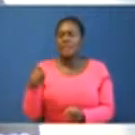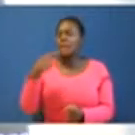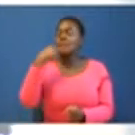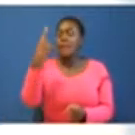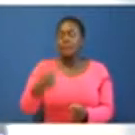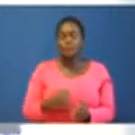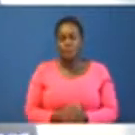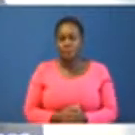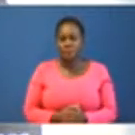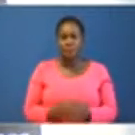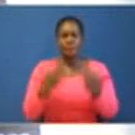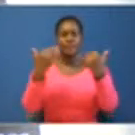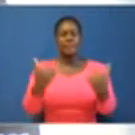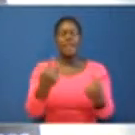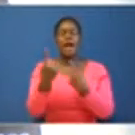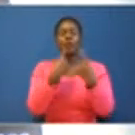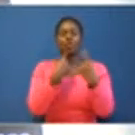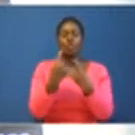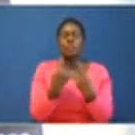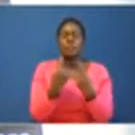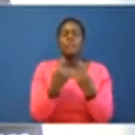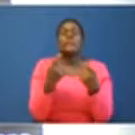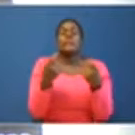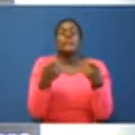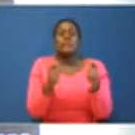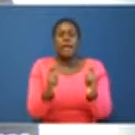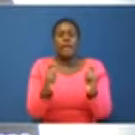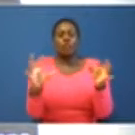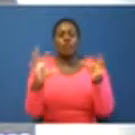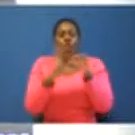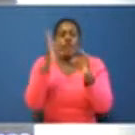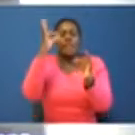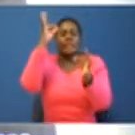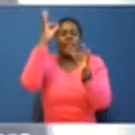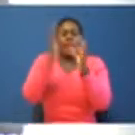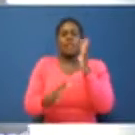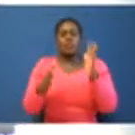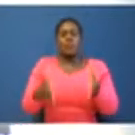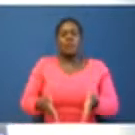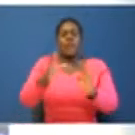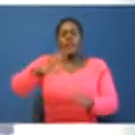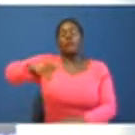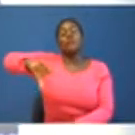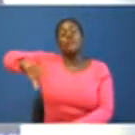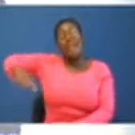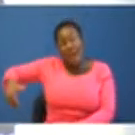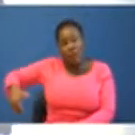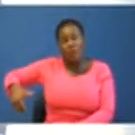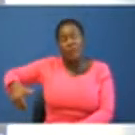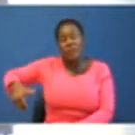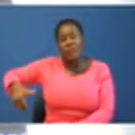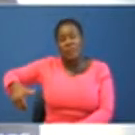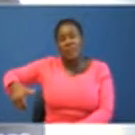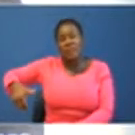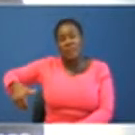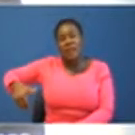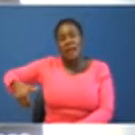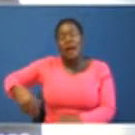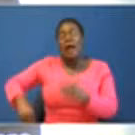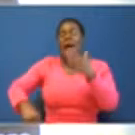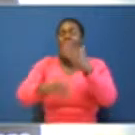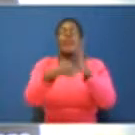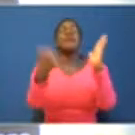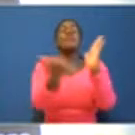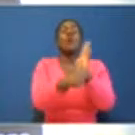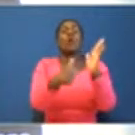talking about and now they're talking about they're even trying to connect expressway to the cbd that will actually be adding insult to